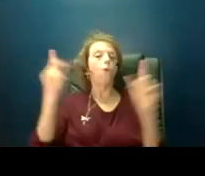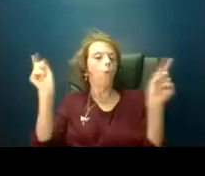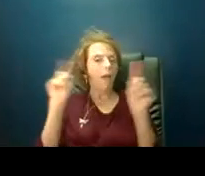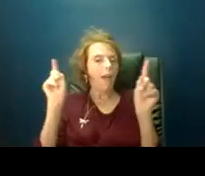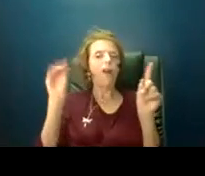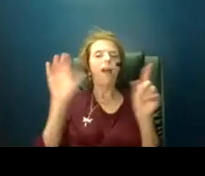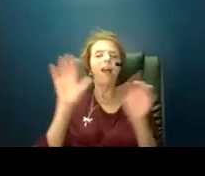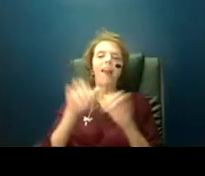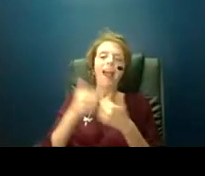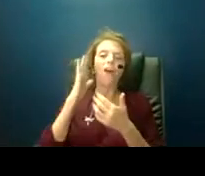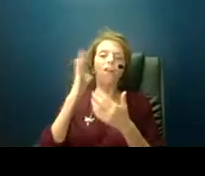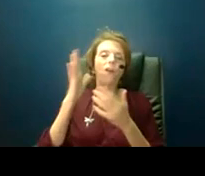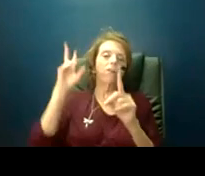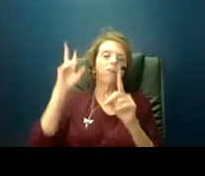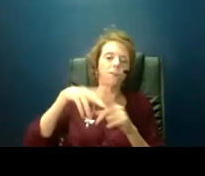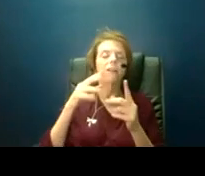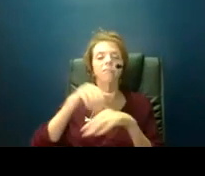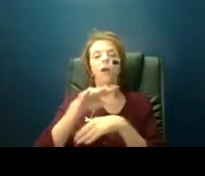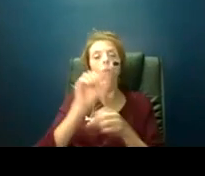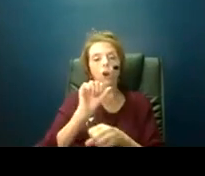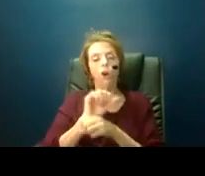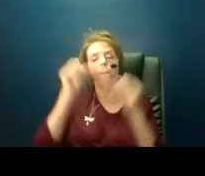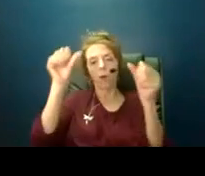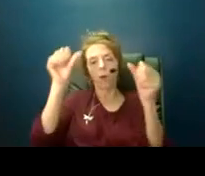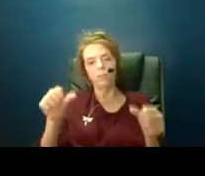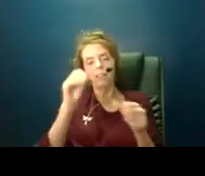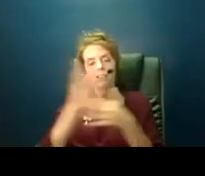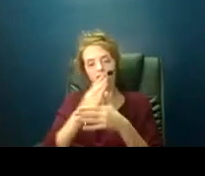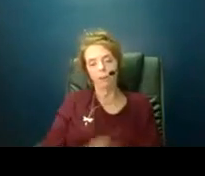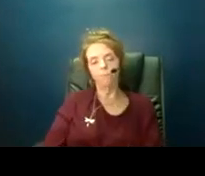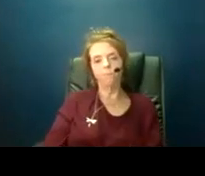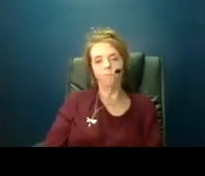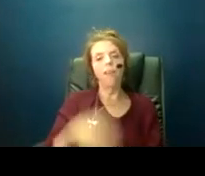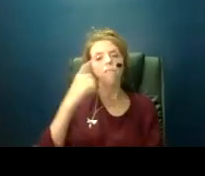submit work and post it and share it for group feedback.